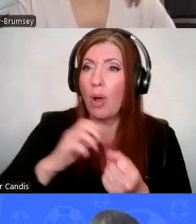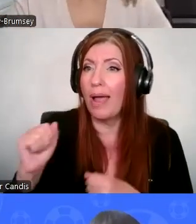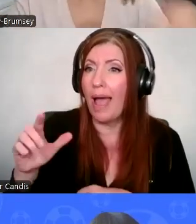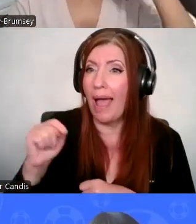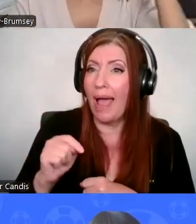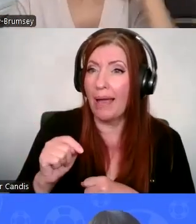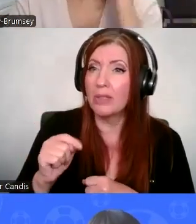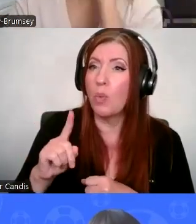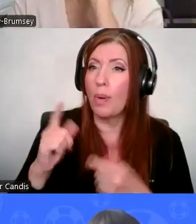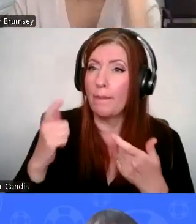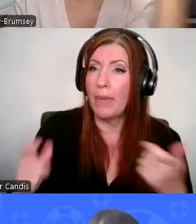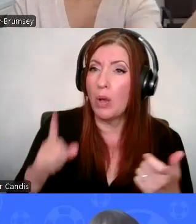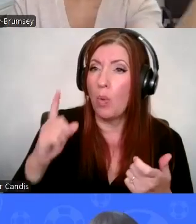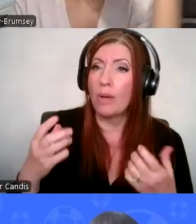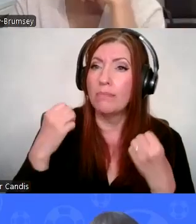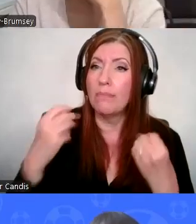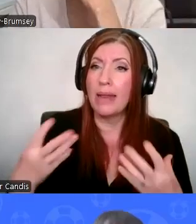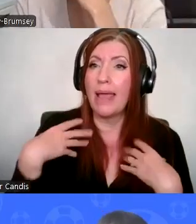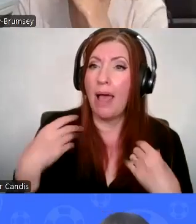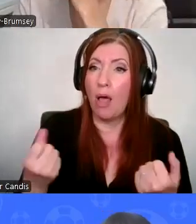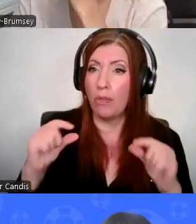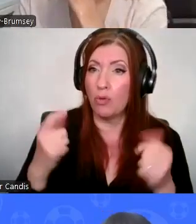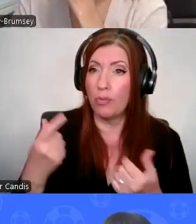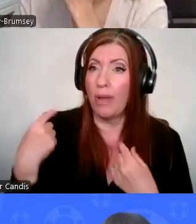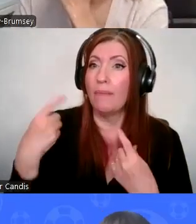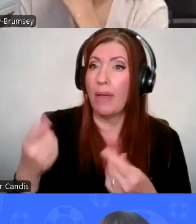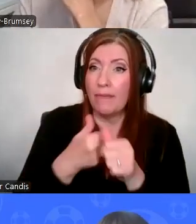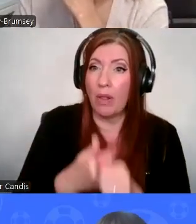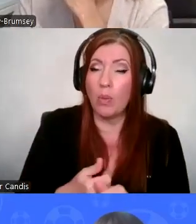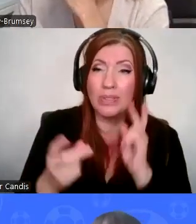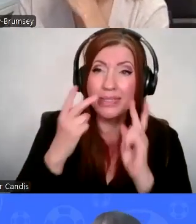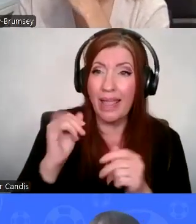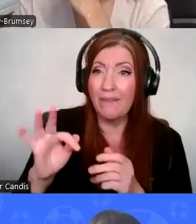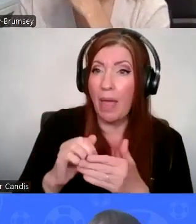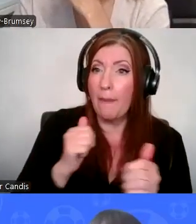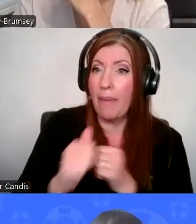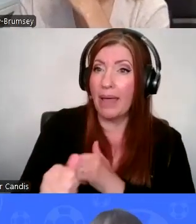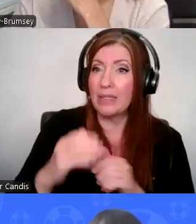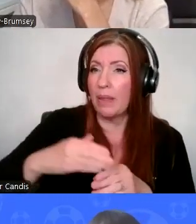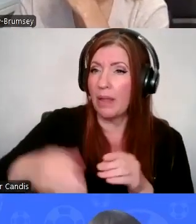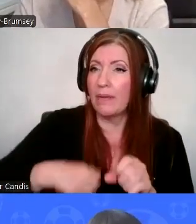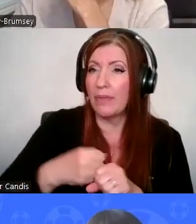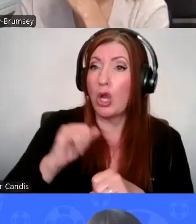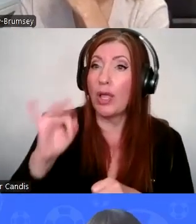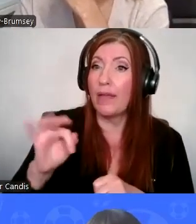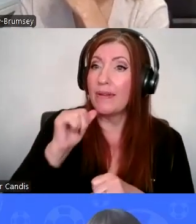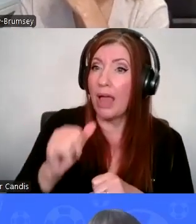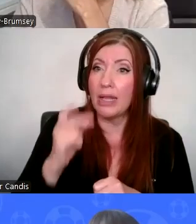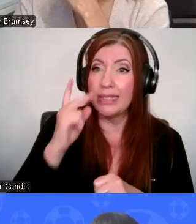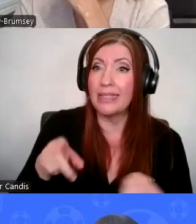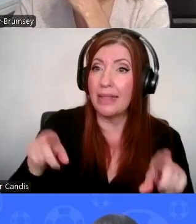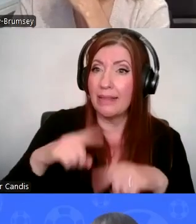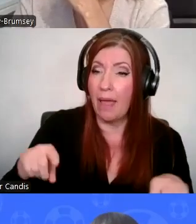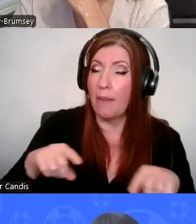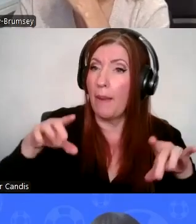one that a lot of health groups have been following. And we'll see if that gets passed by the end of this year. Again, if not, we'll see them pick up where they